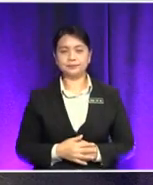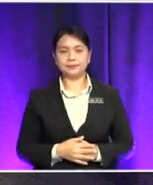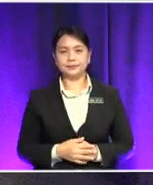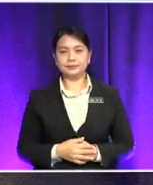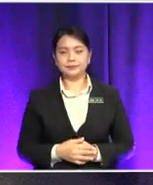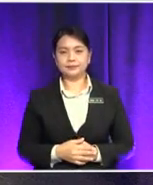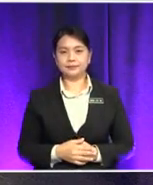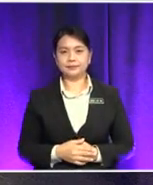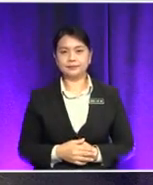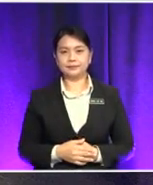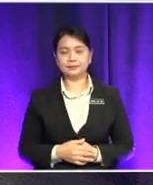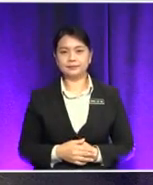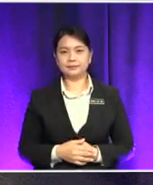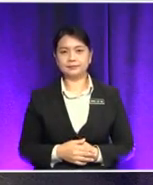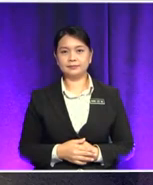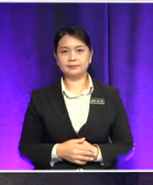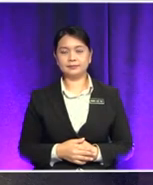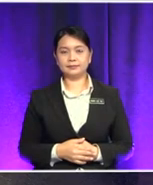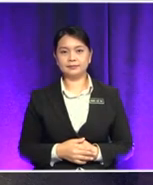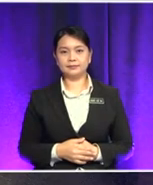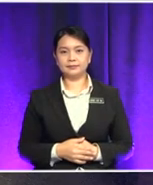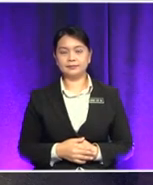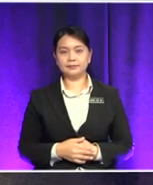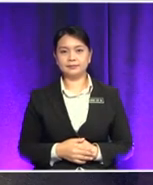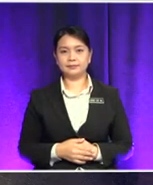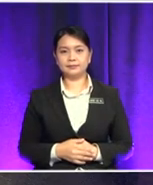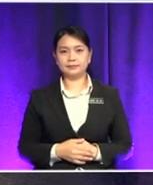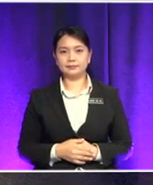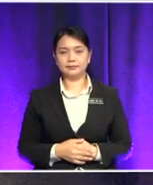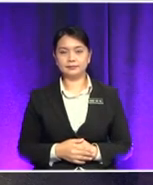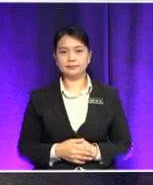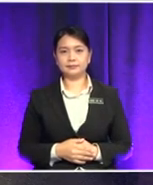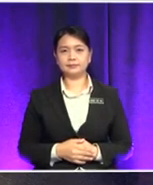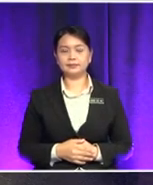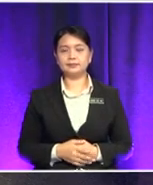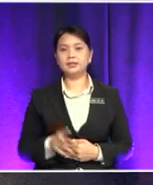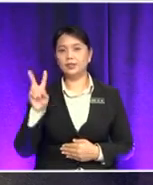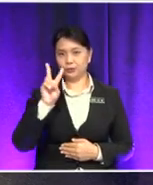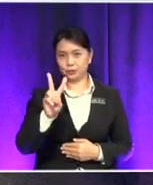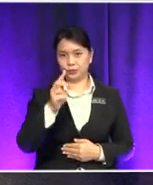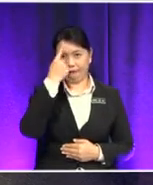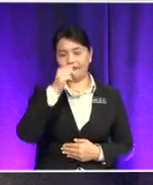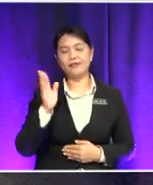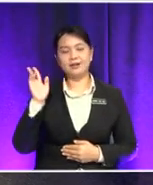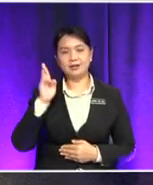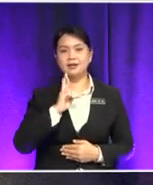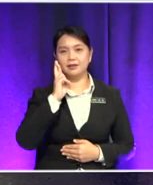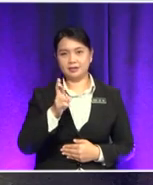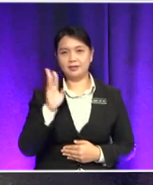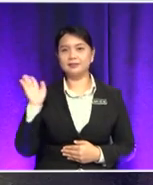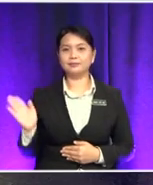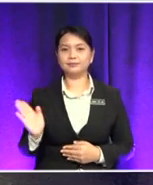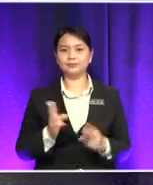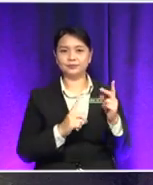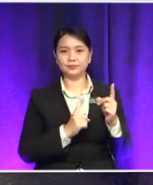sorry. Yes, Atia. Should we give her two? Two for Atia. Yes. There you